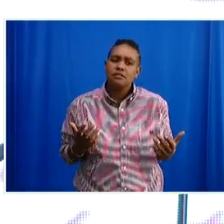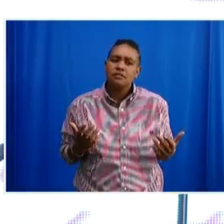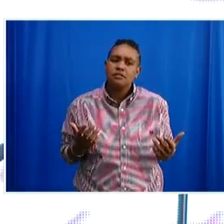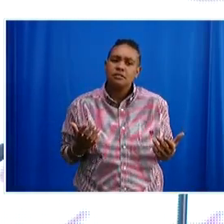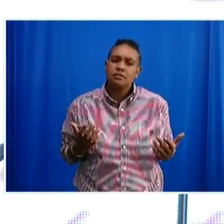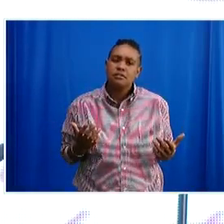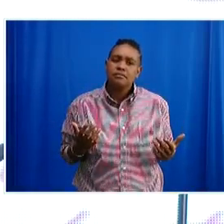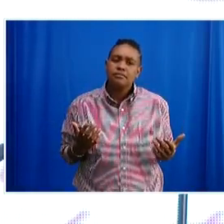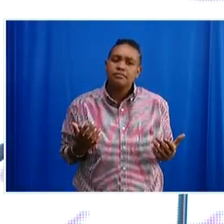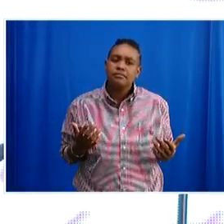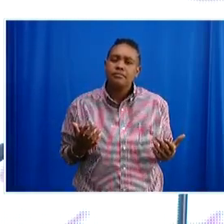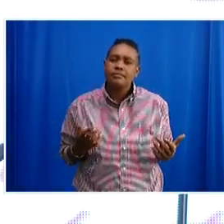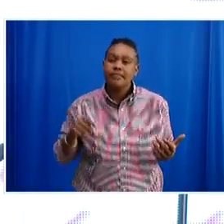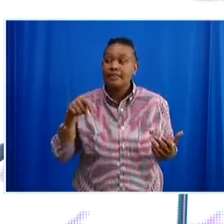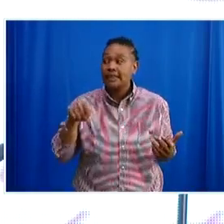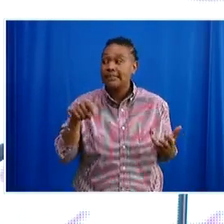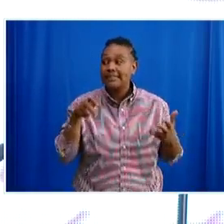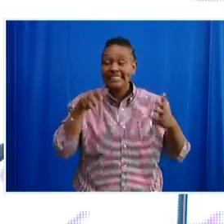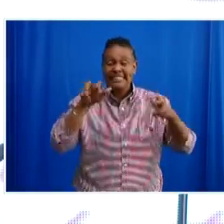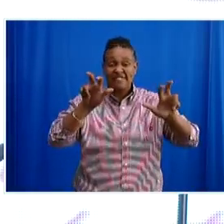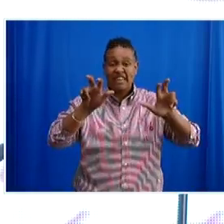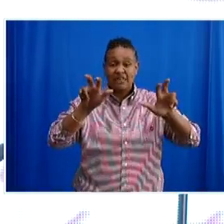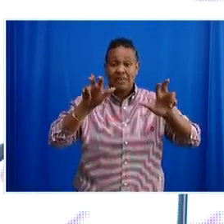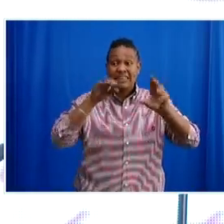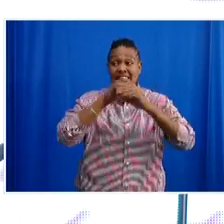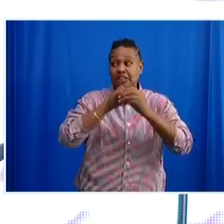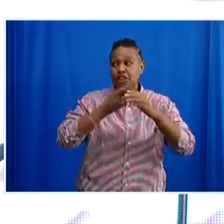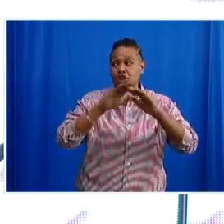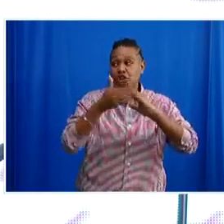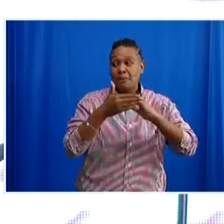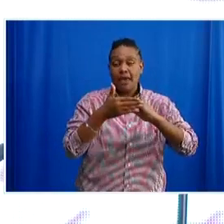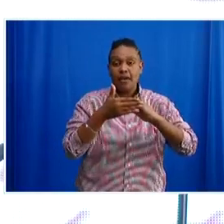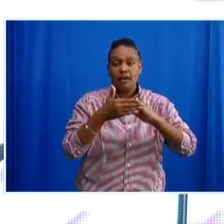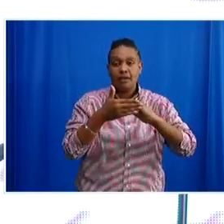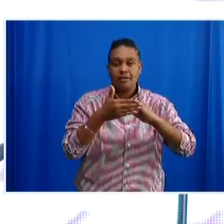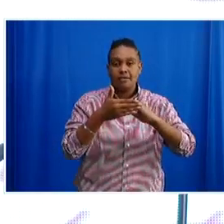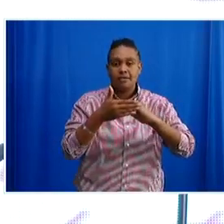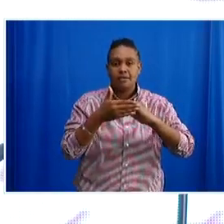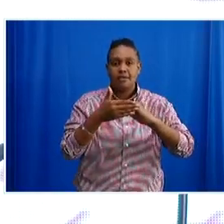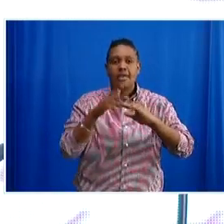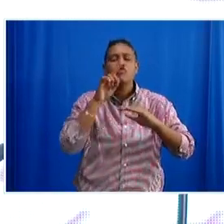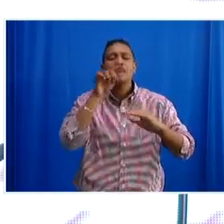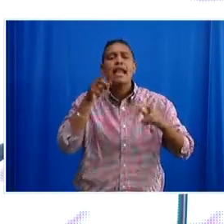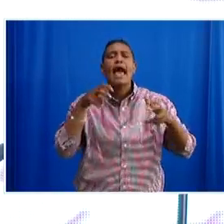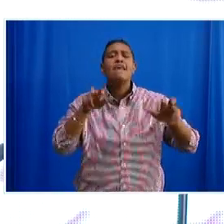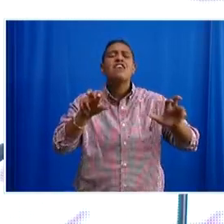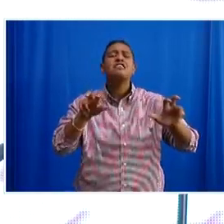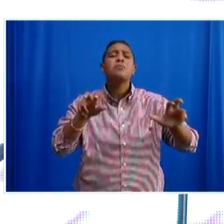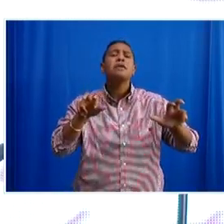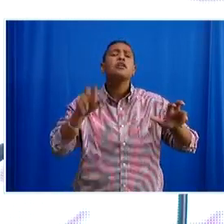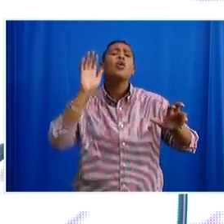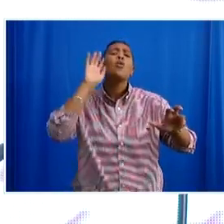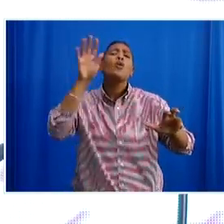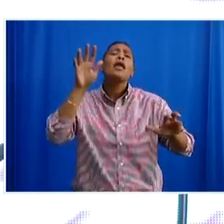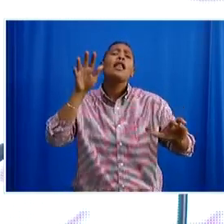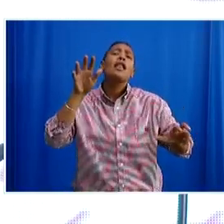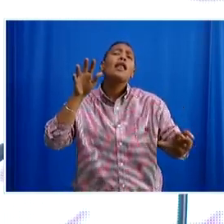that this investment in Jamaica is an investment that will